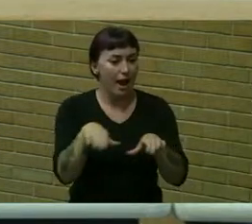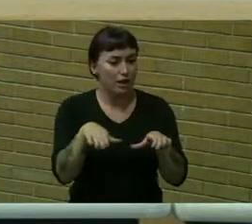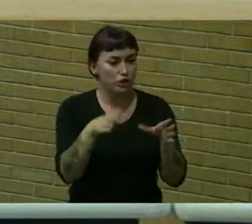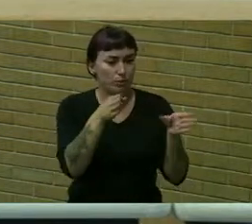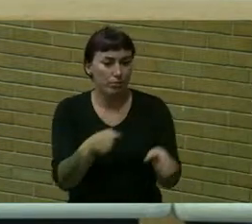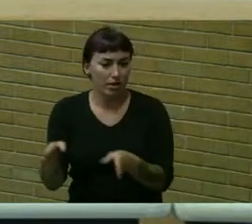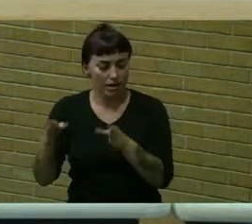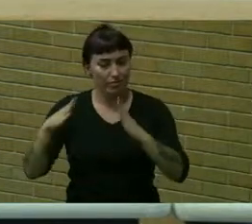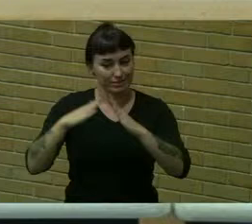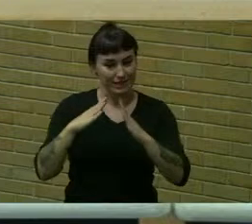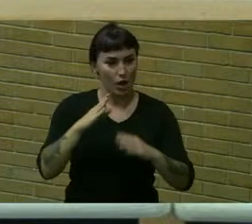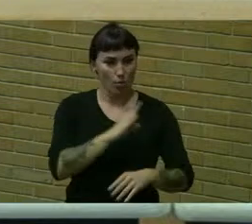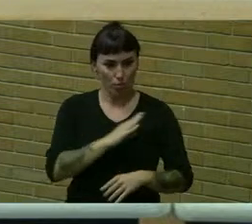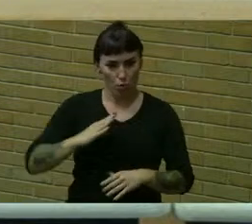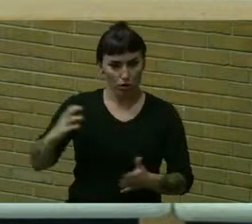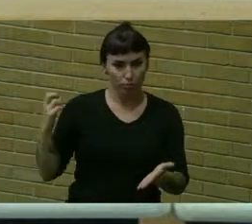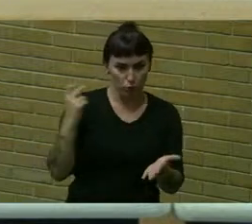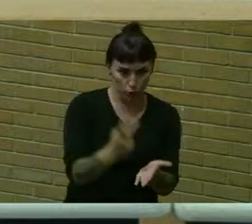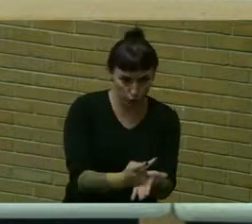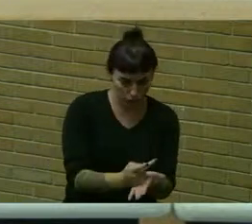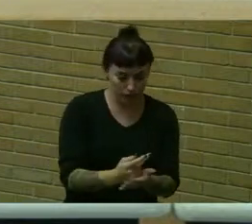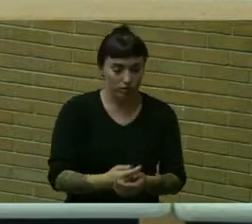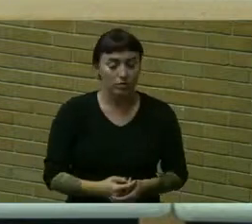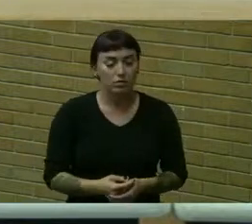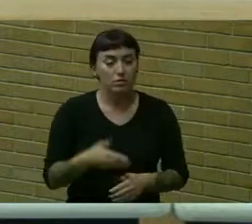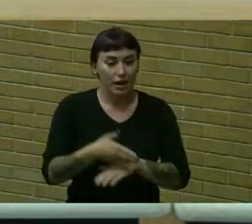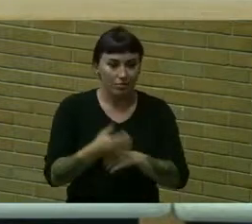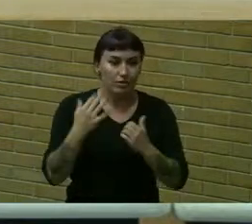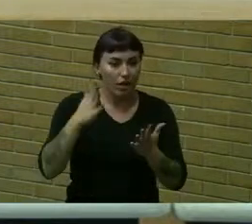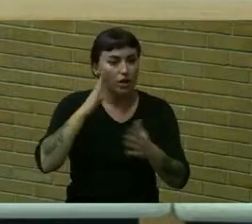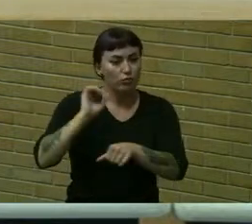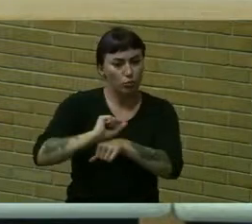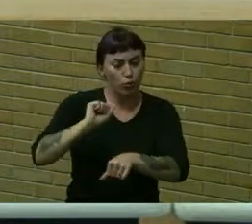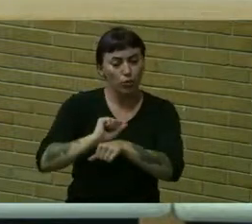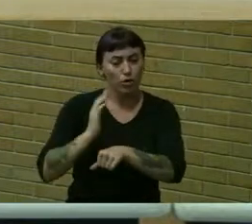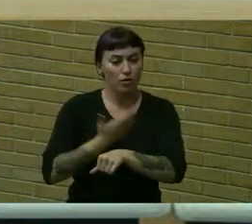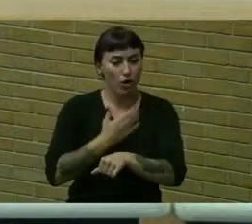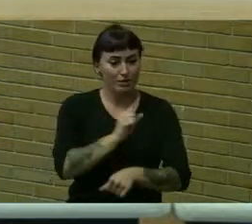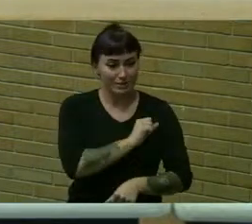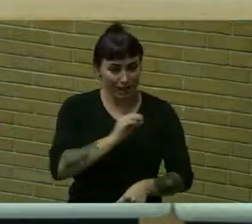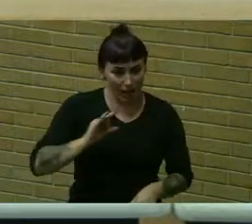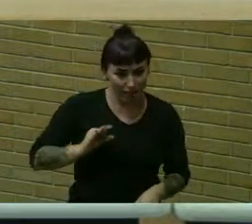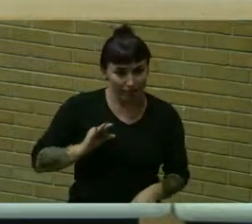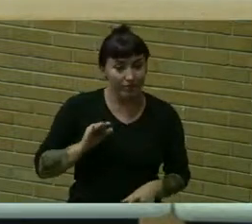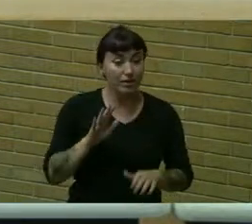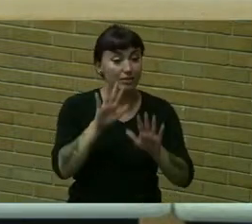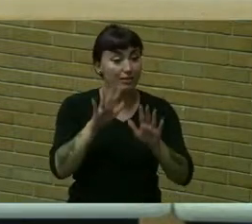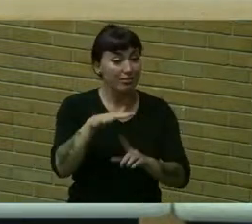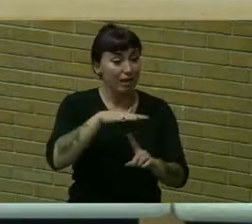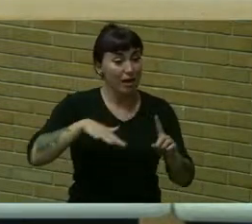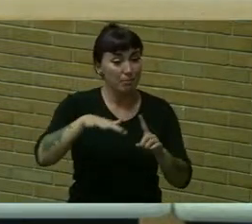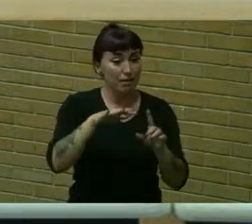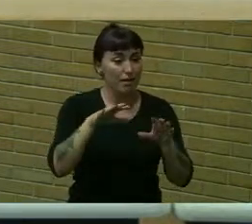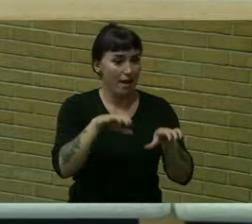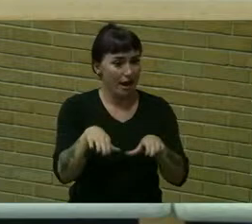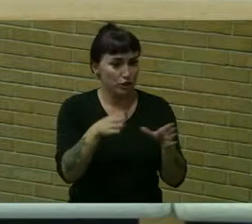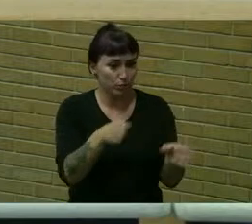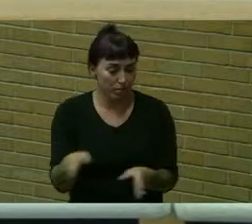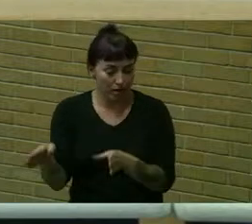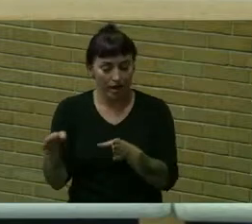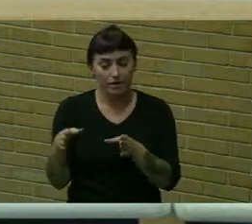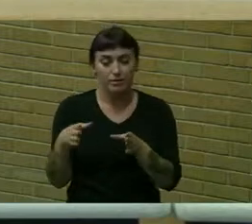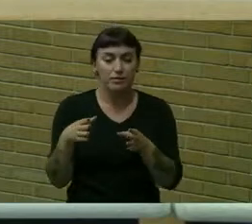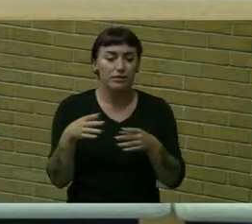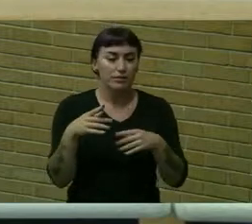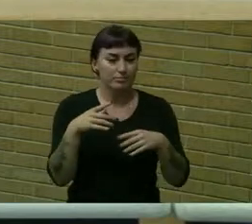town board approved after a lot of work by our staff. The Climate Action Plan is designed to